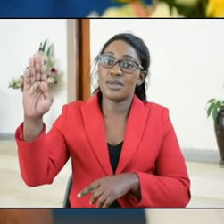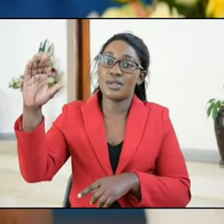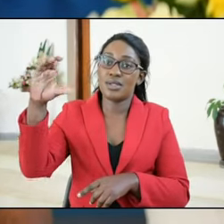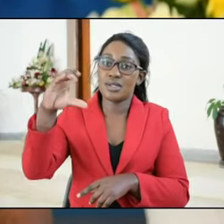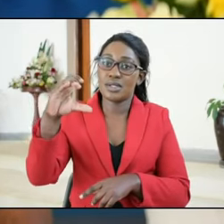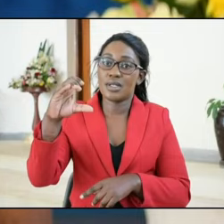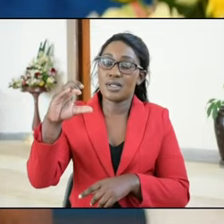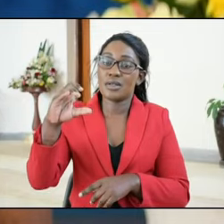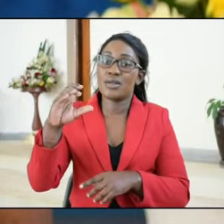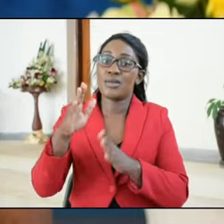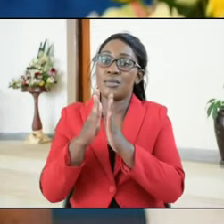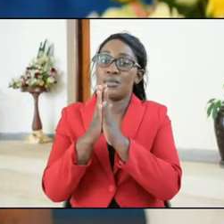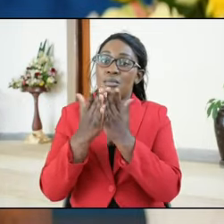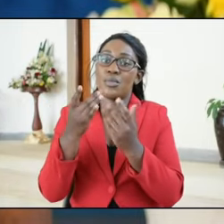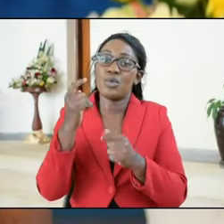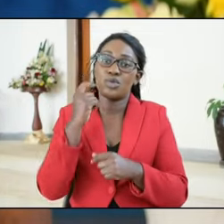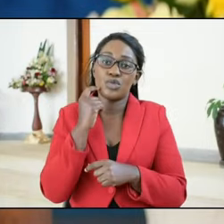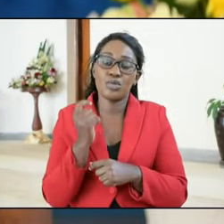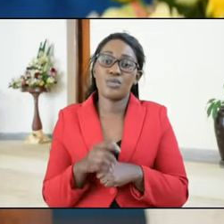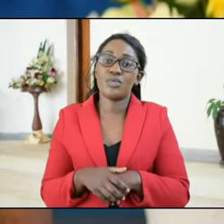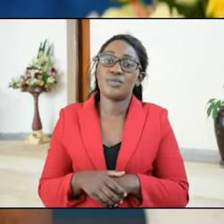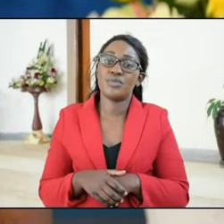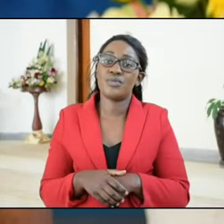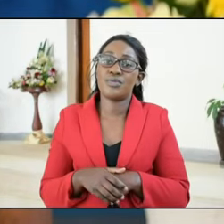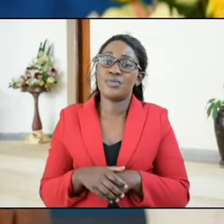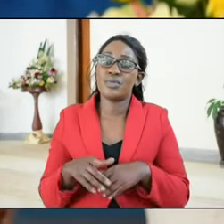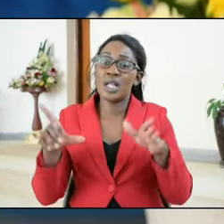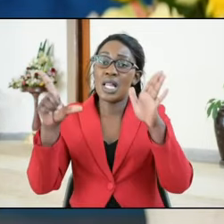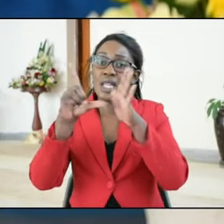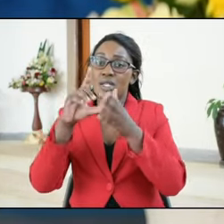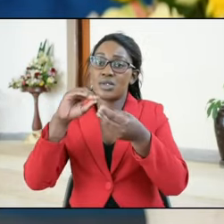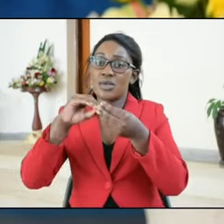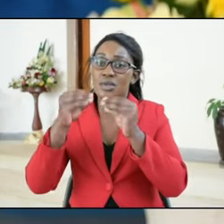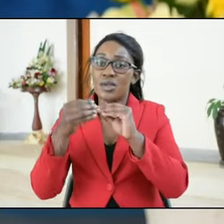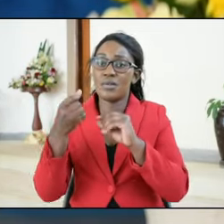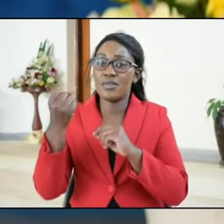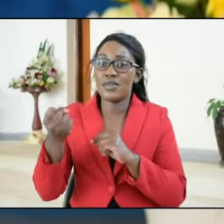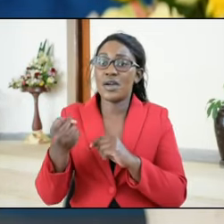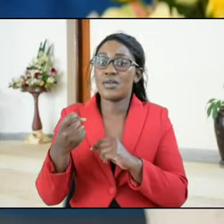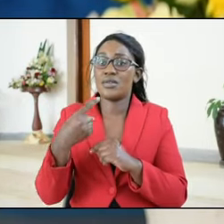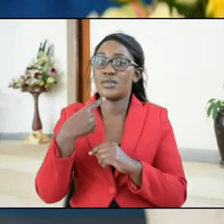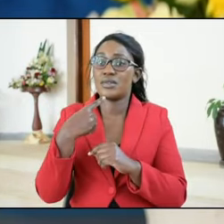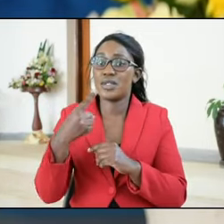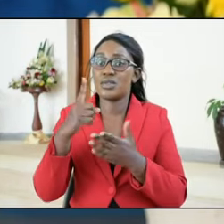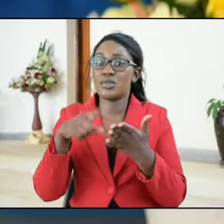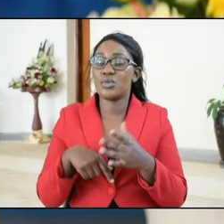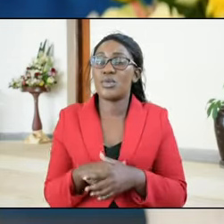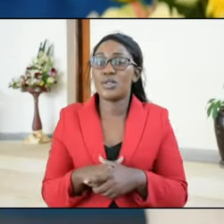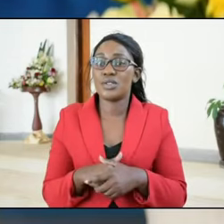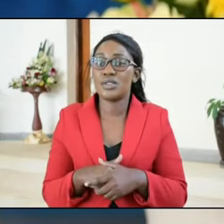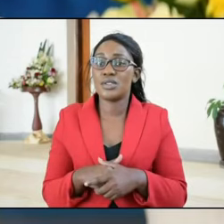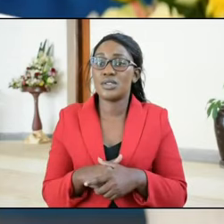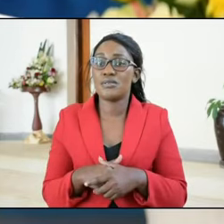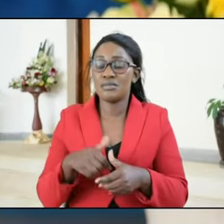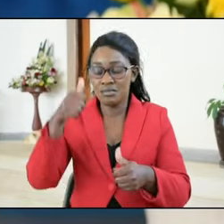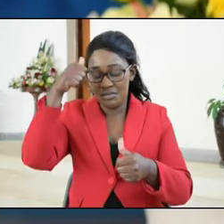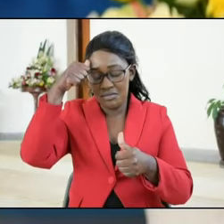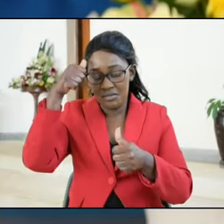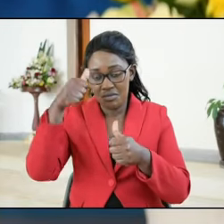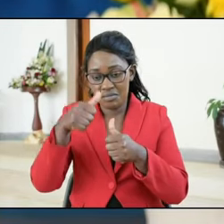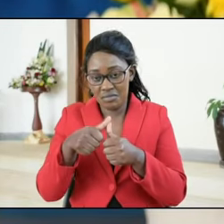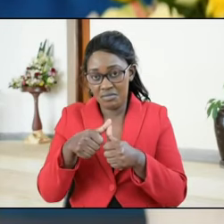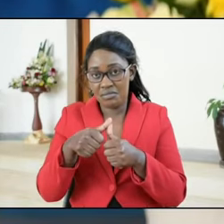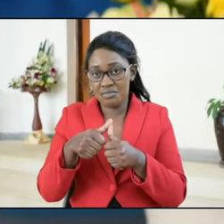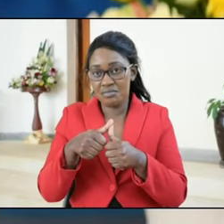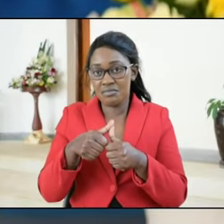about by scripture alone. The memory text, which came from